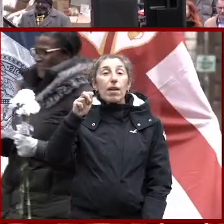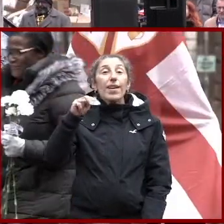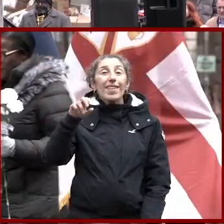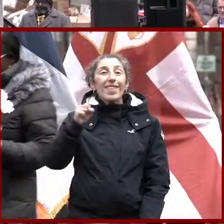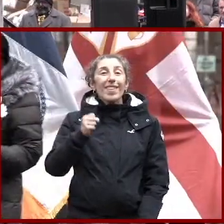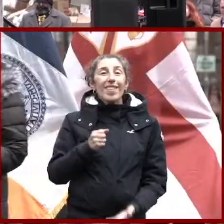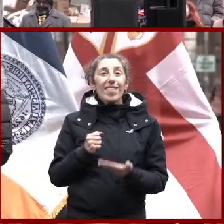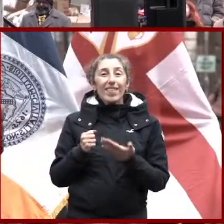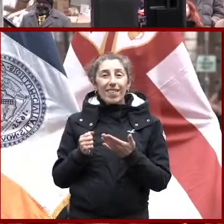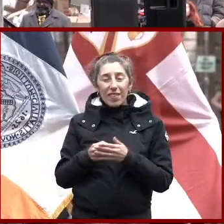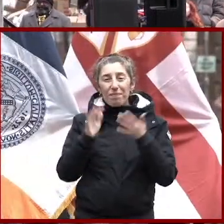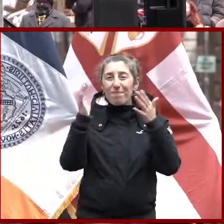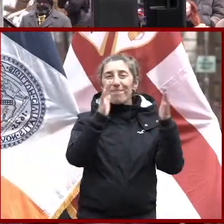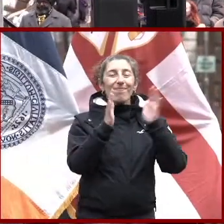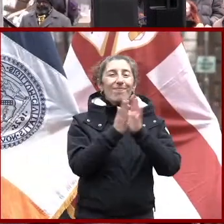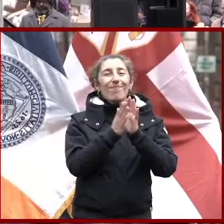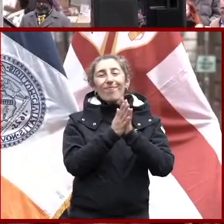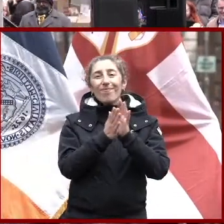Thank you.